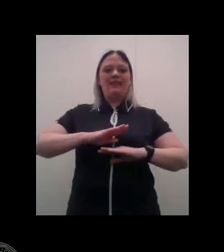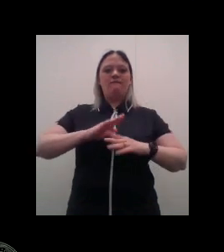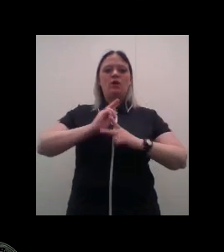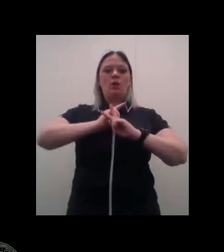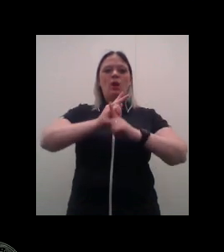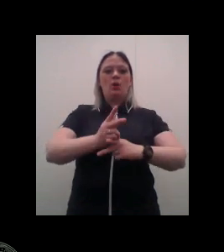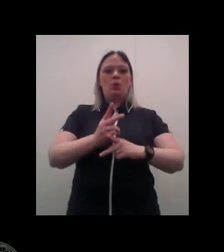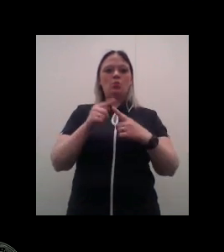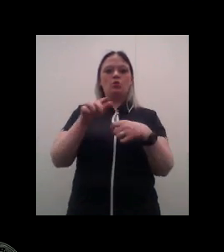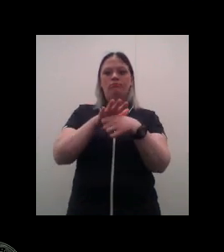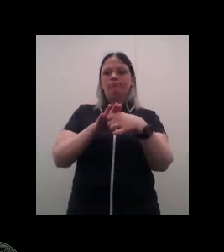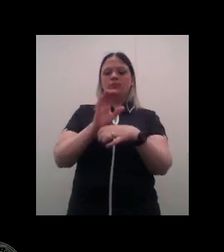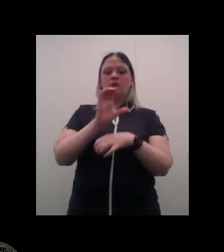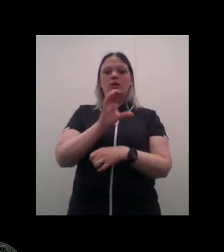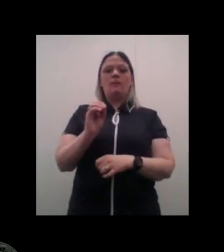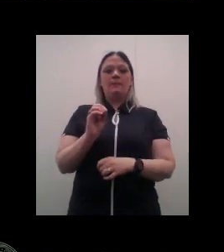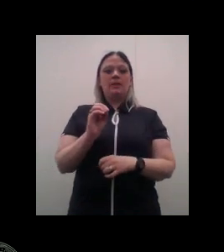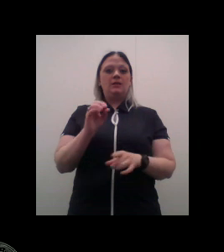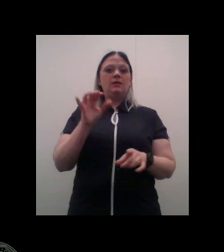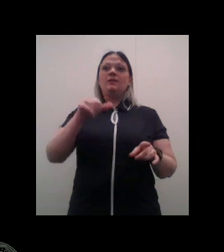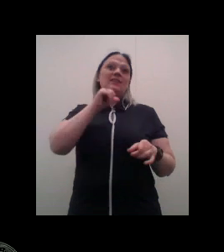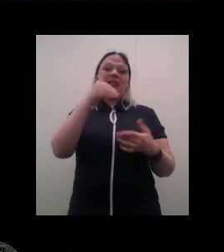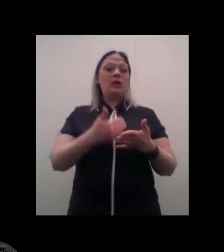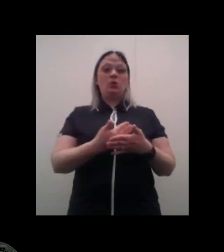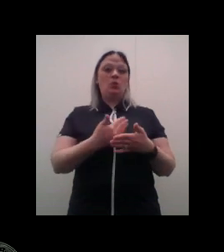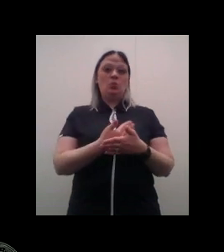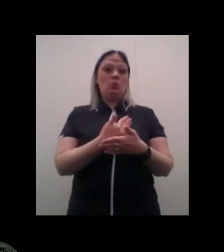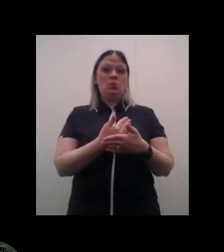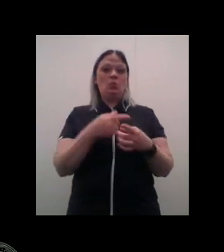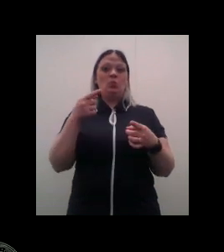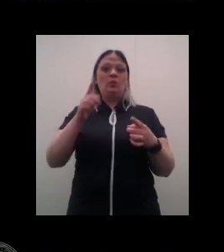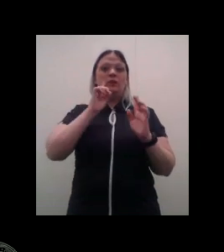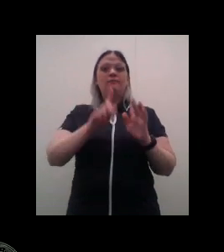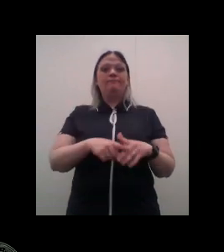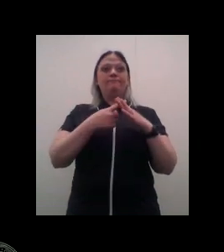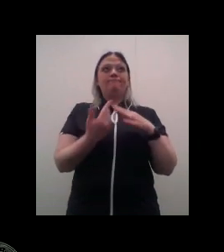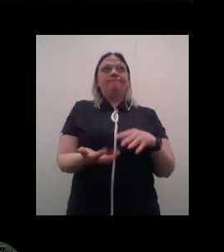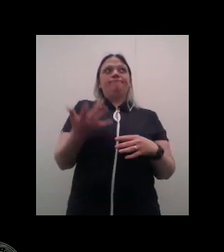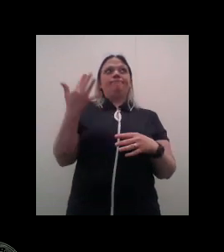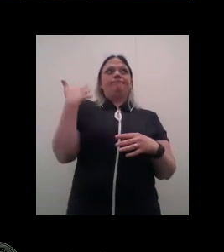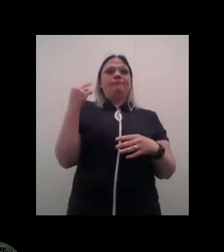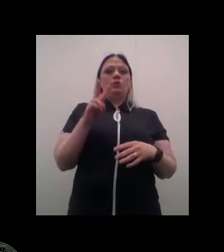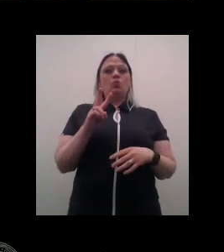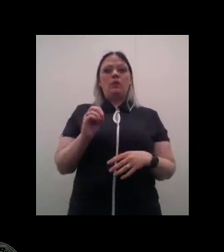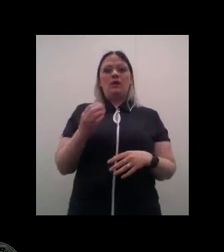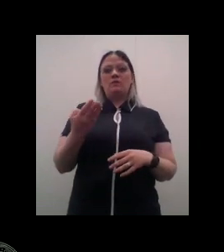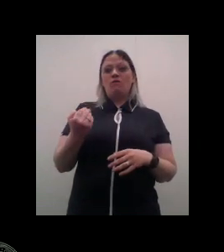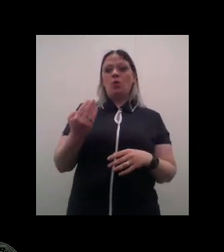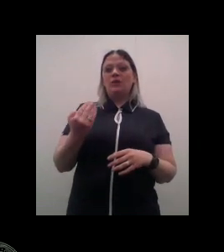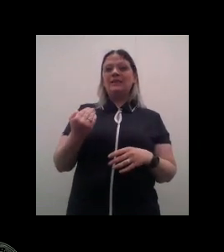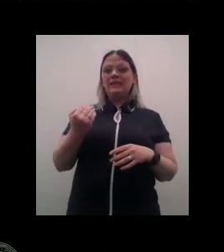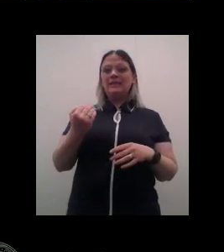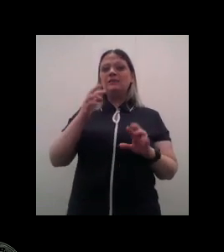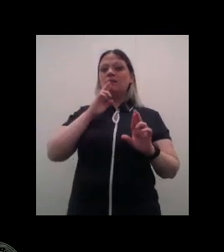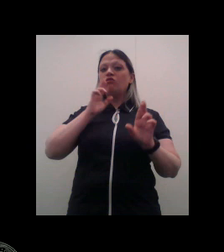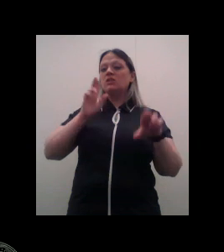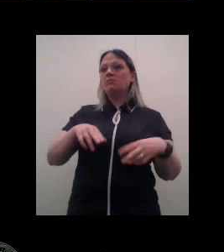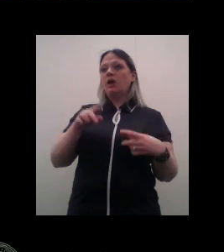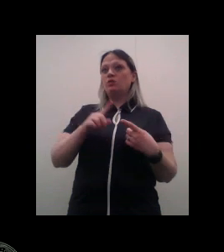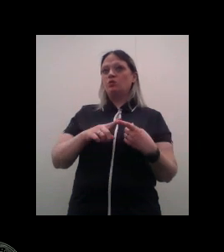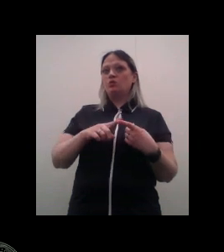area companies, and this is actually not new. This was implemented back in 2014 in response to